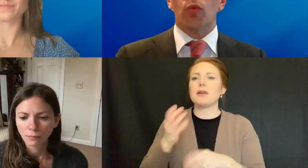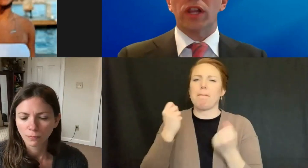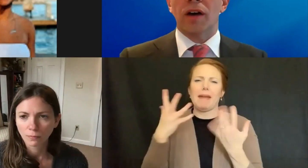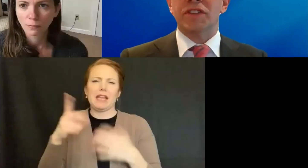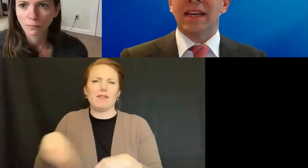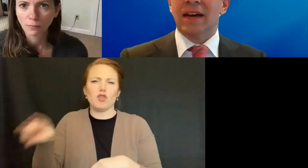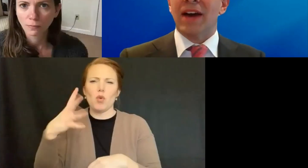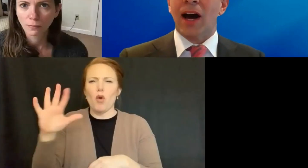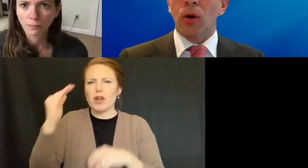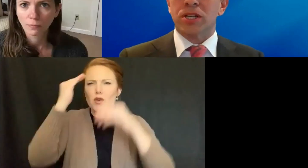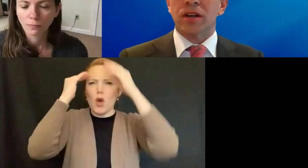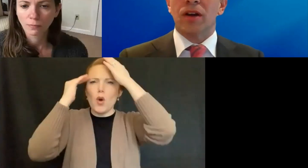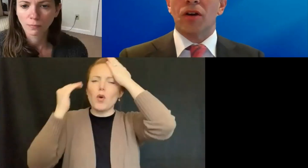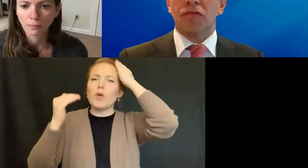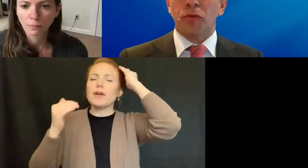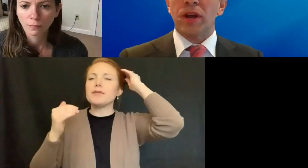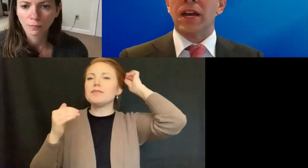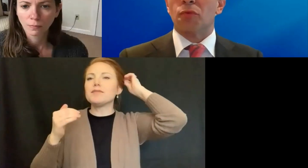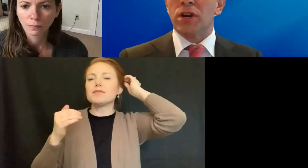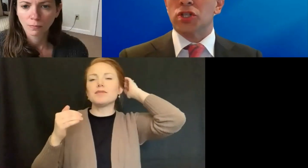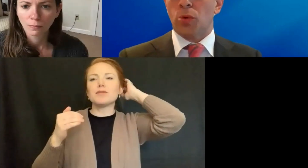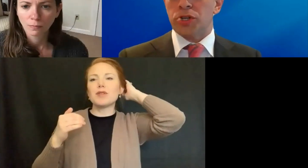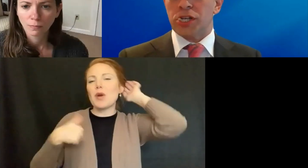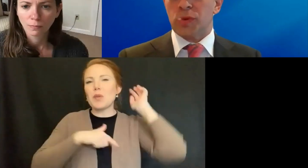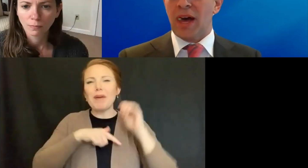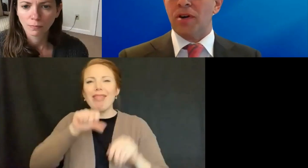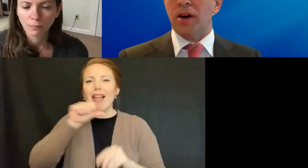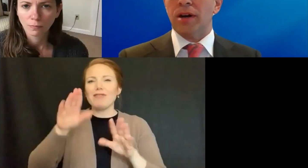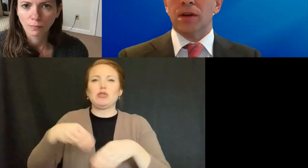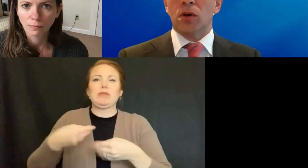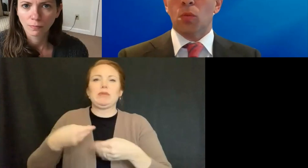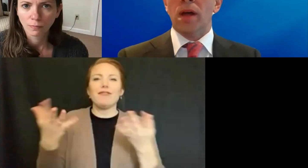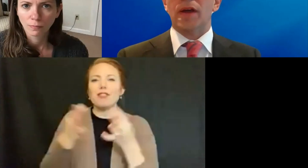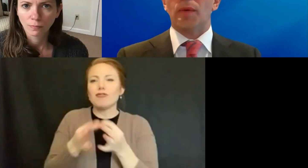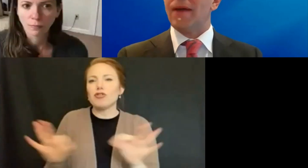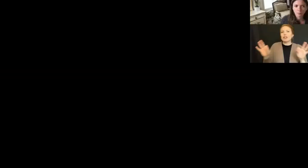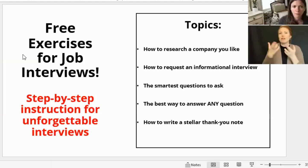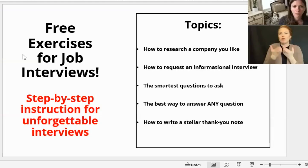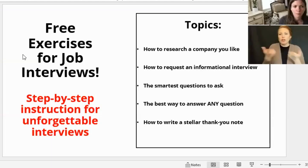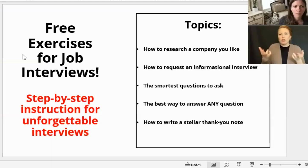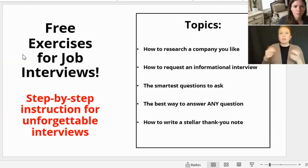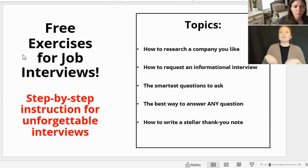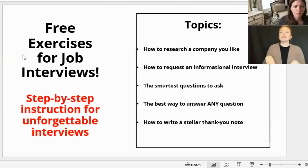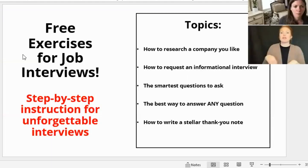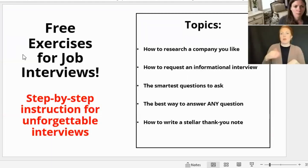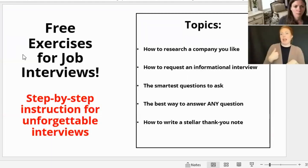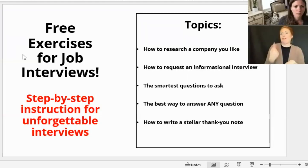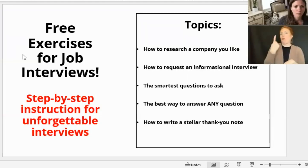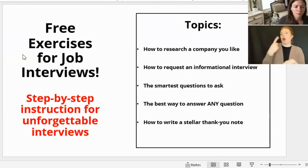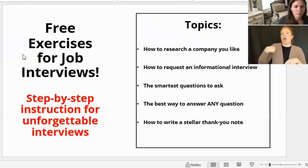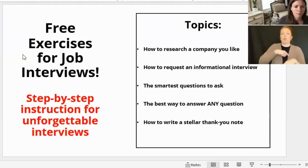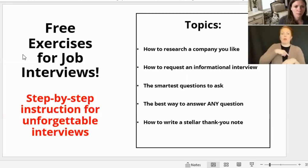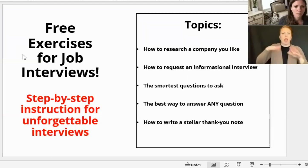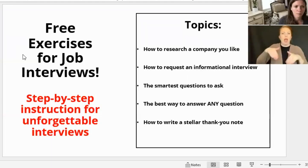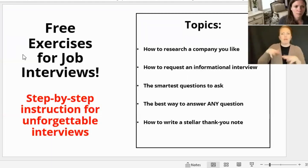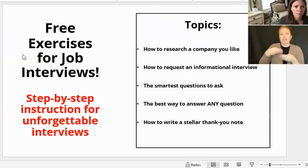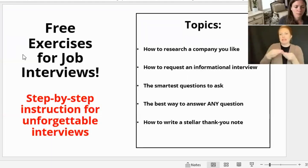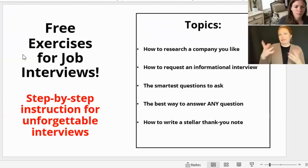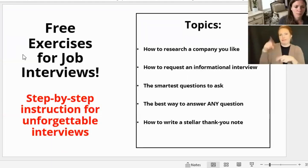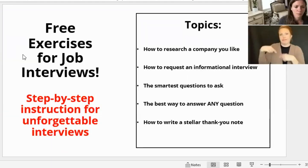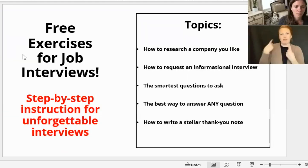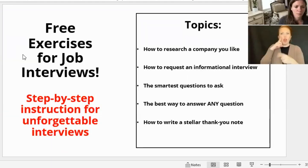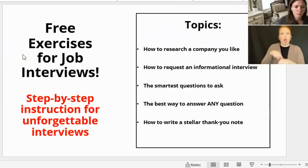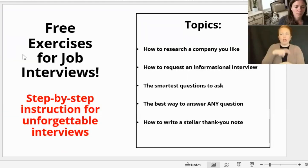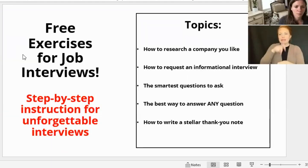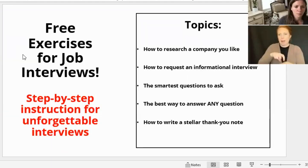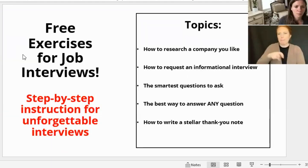know, we love to give out free resources. We have one that we haven't given out in a while, but we're going to bring it back for those who don't have